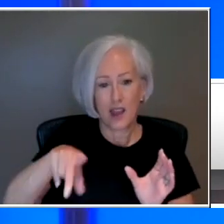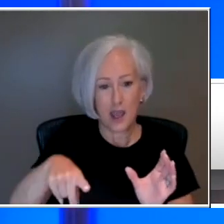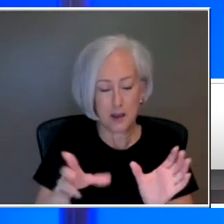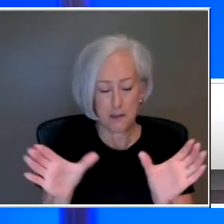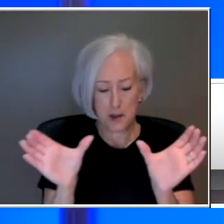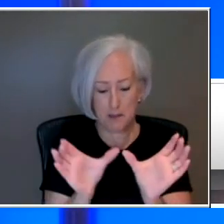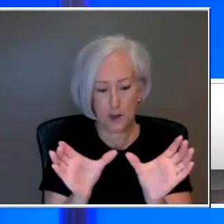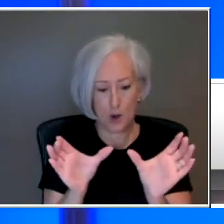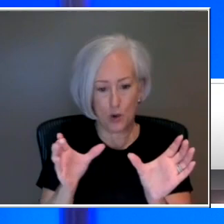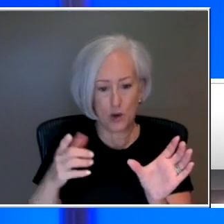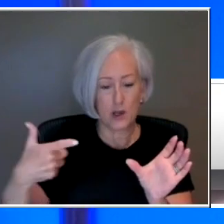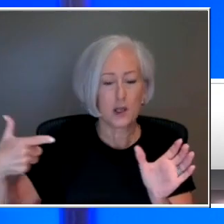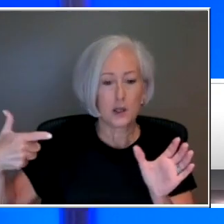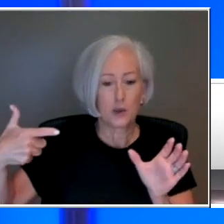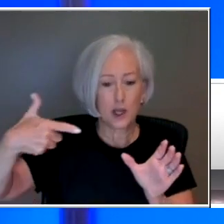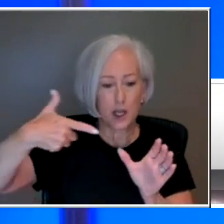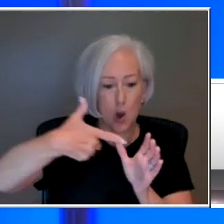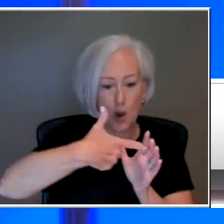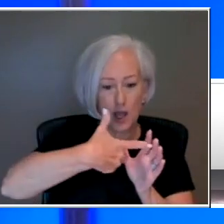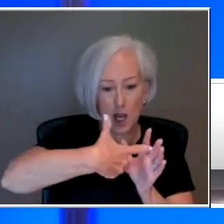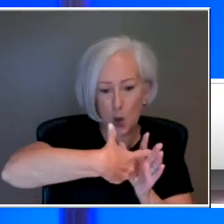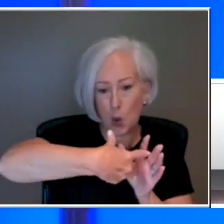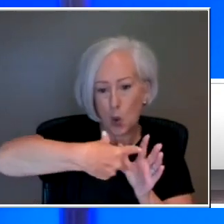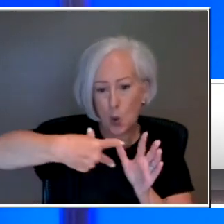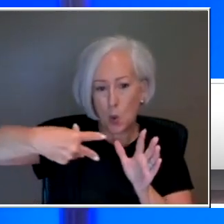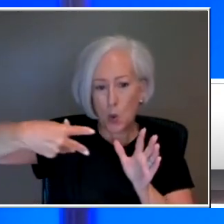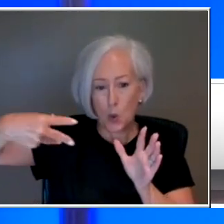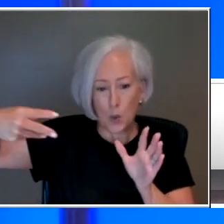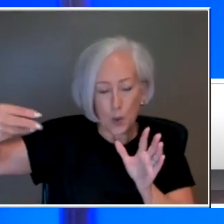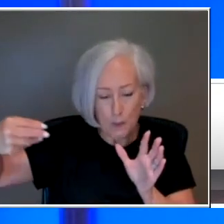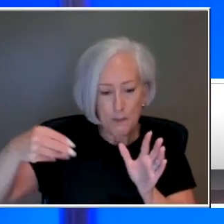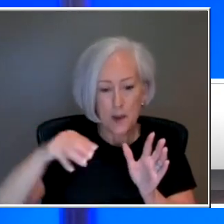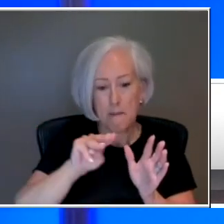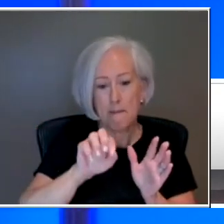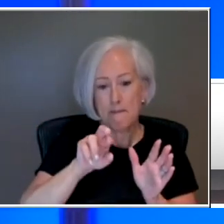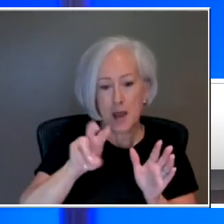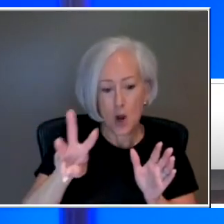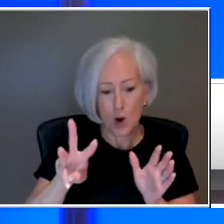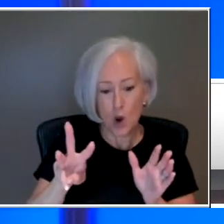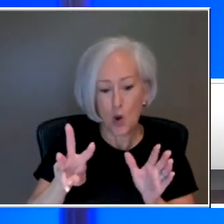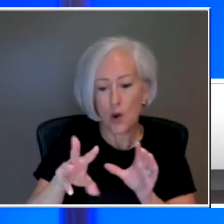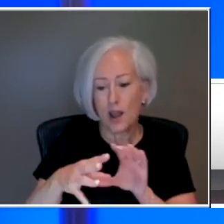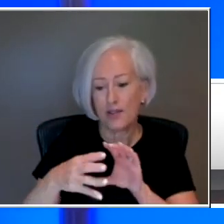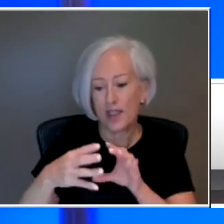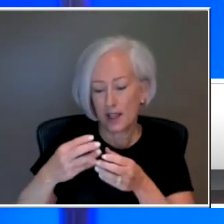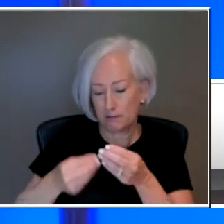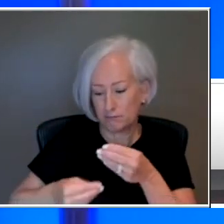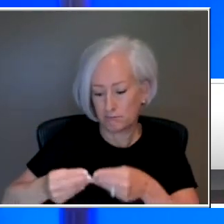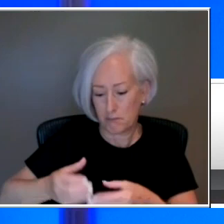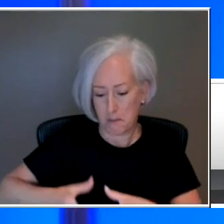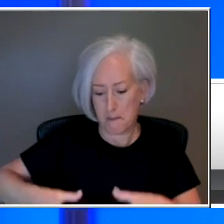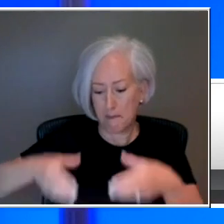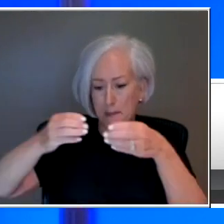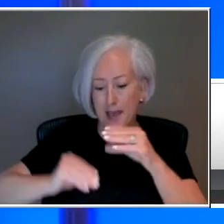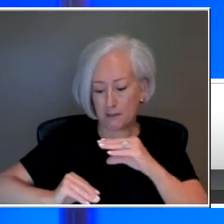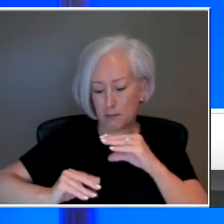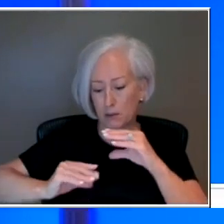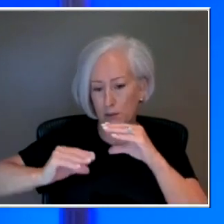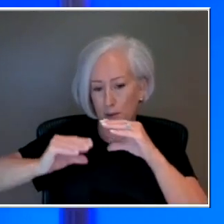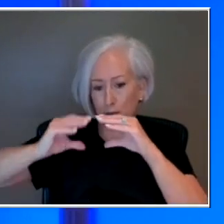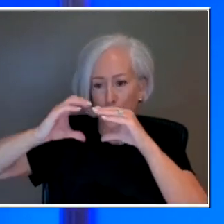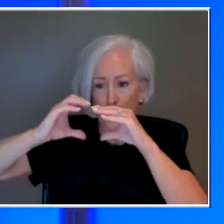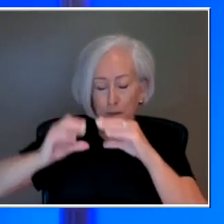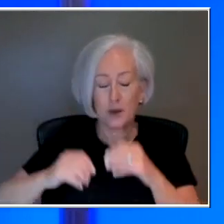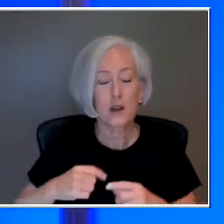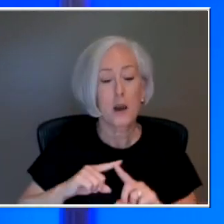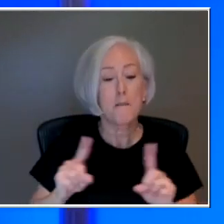and aspirate out the bone marrow stem cells and then collect them in a bag. But over the past few years,